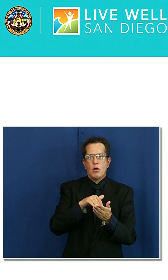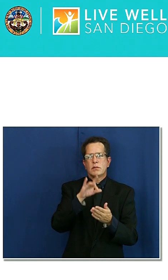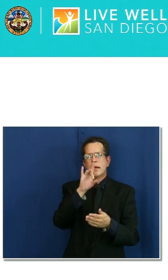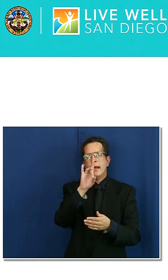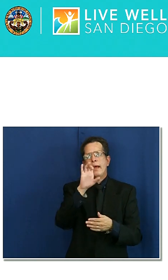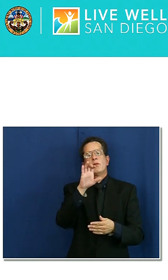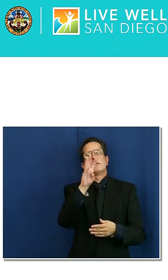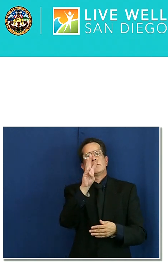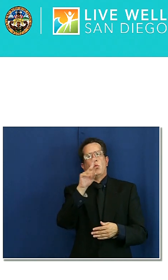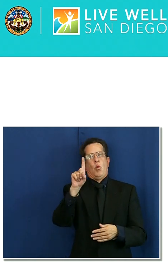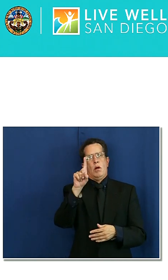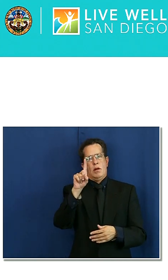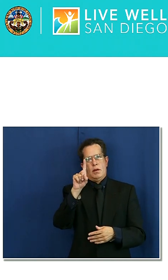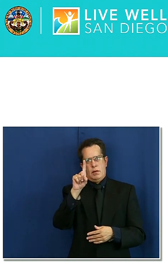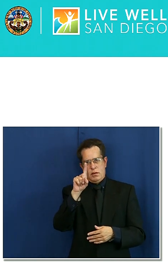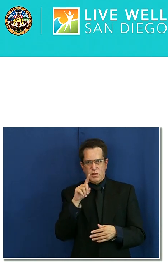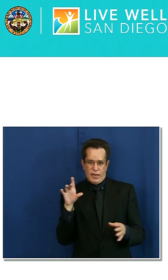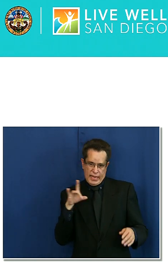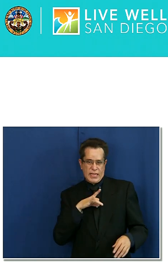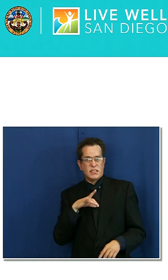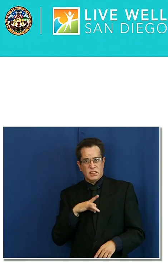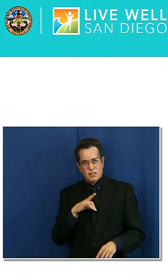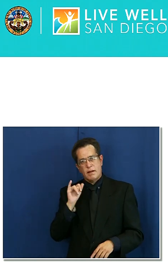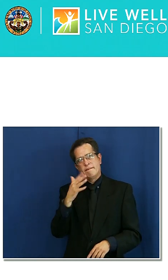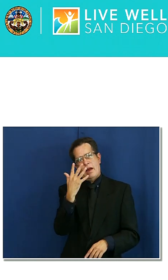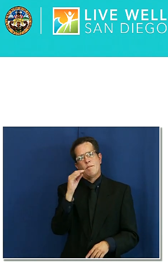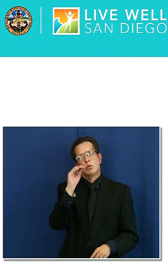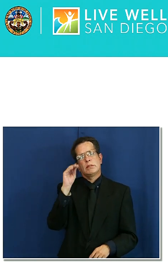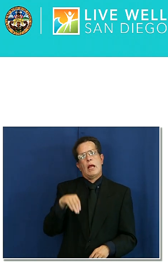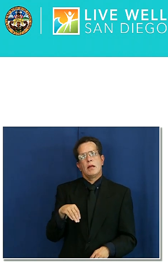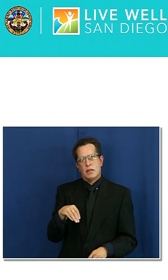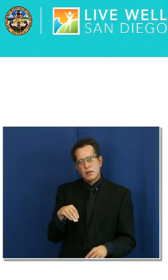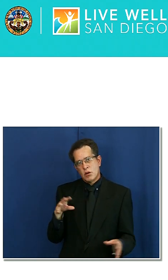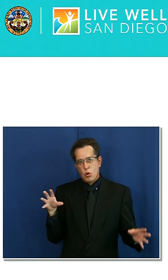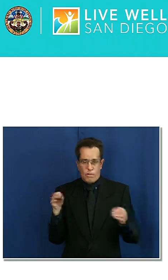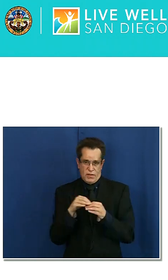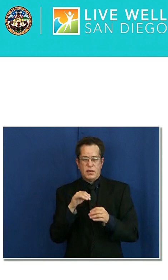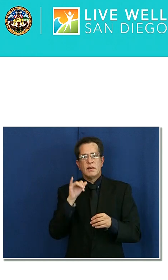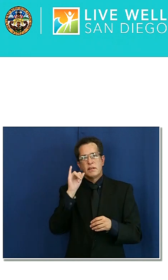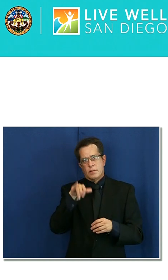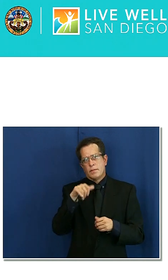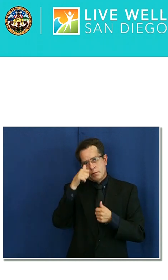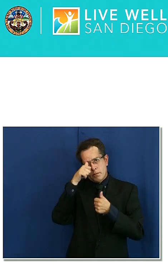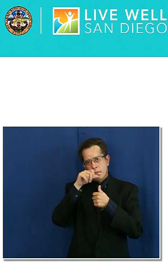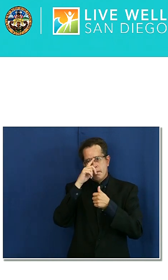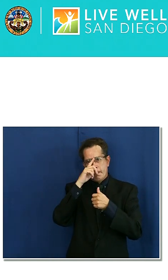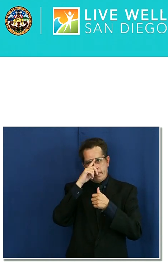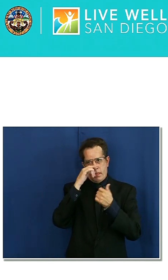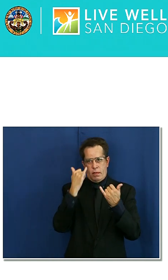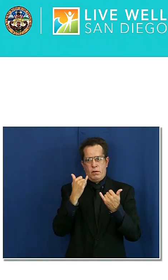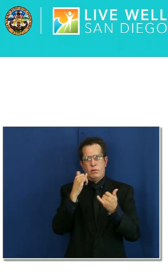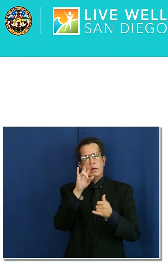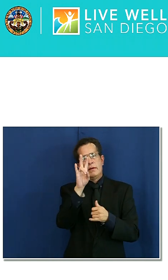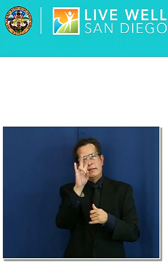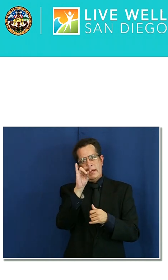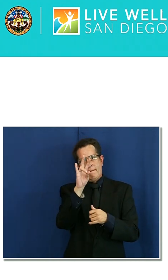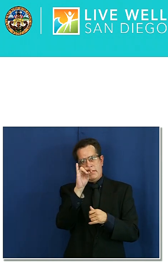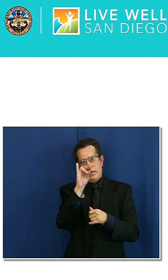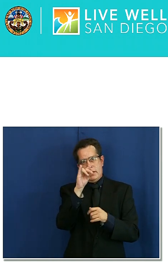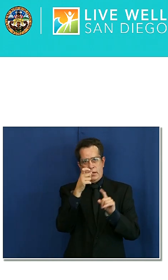or 5% of total COVID-19 cases. Keep in mind, currently only 70 of